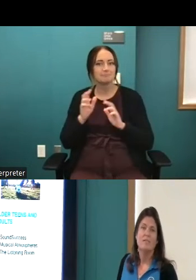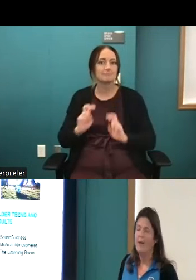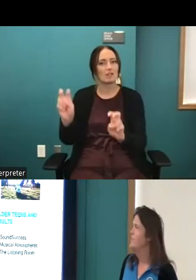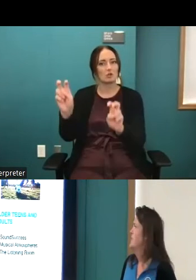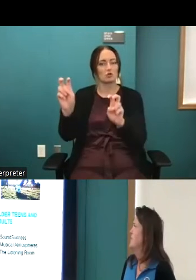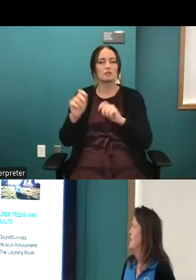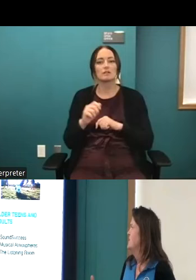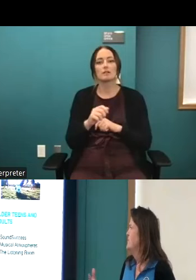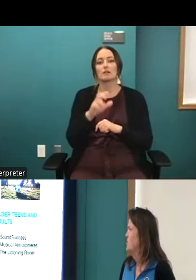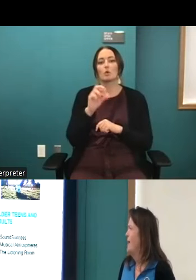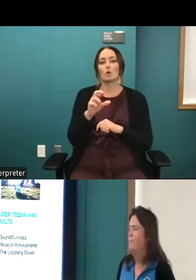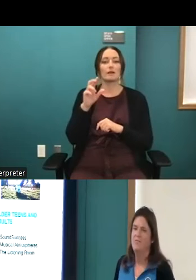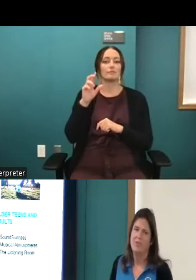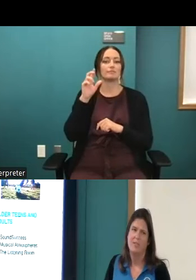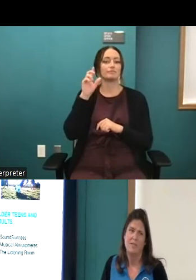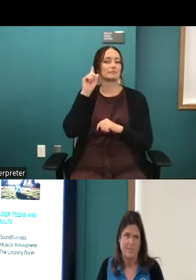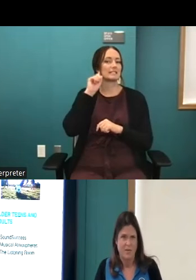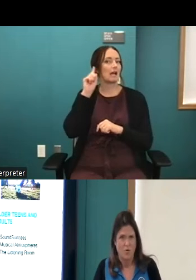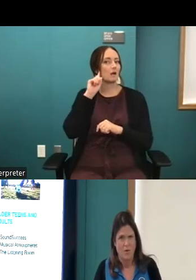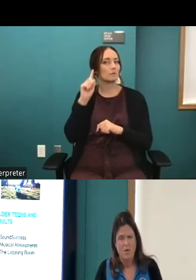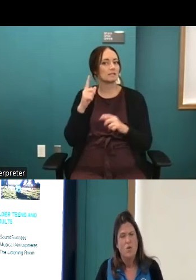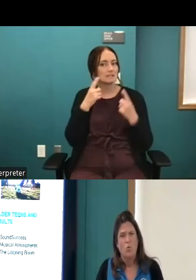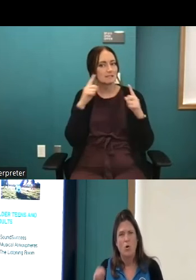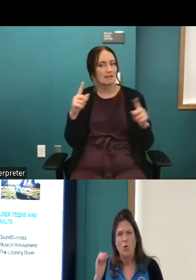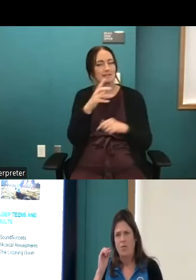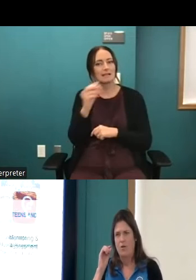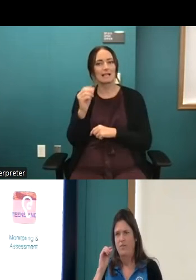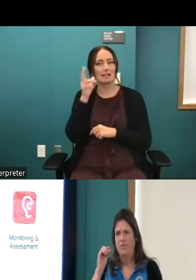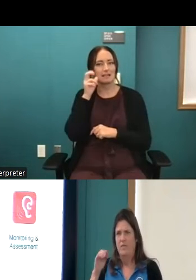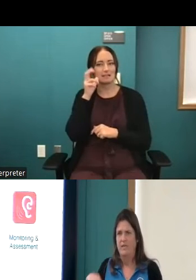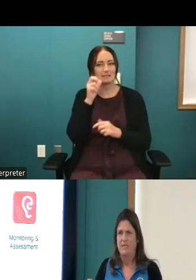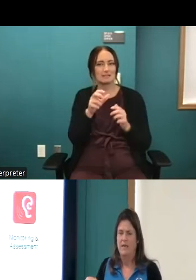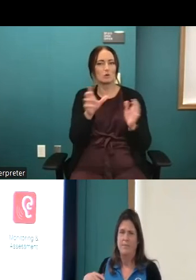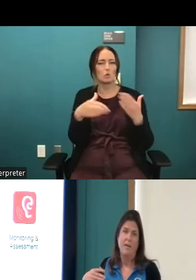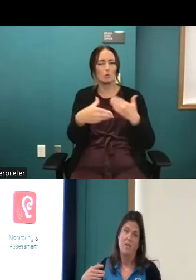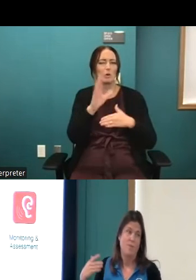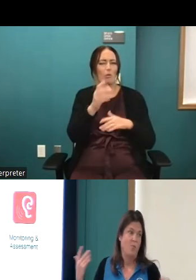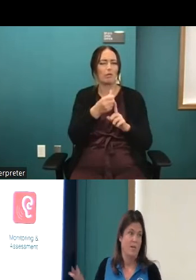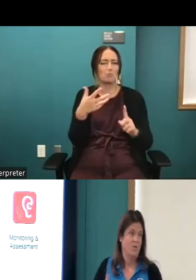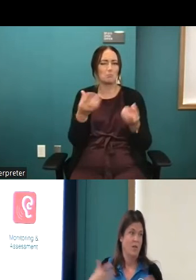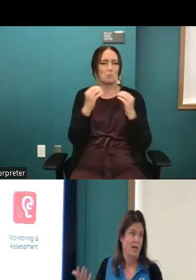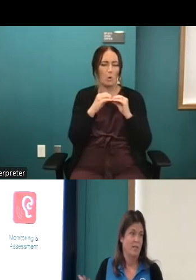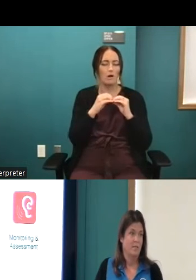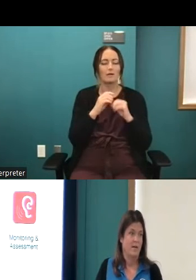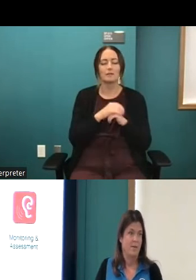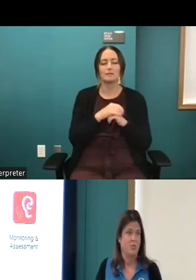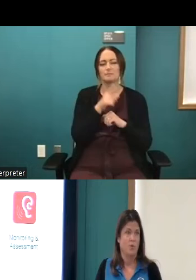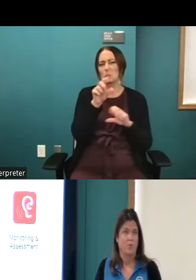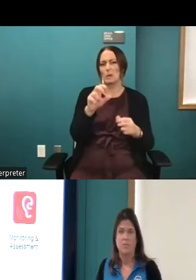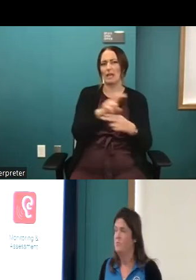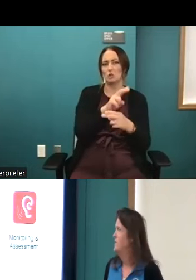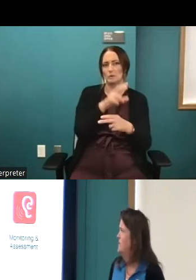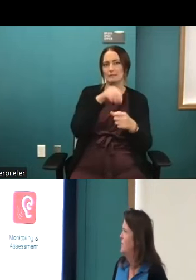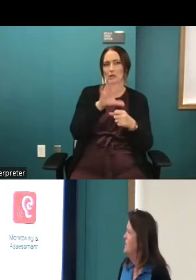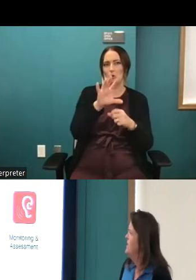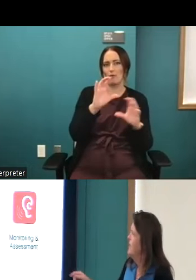there's the sound success, musical atmospheres in the listening room. And we'll go over a few of these that you may want to utilize as you're working